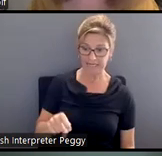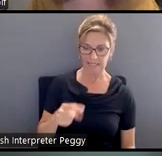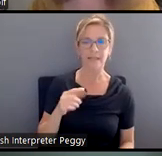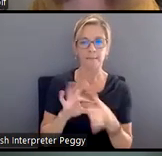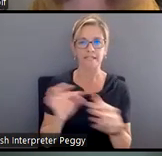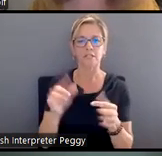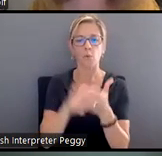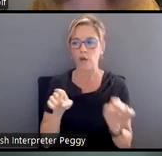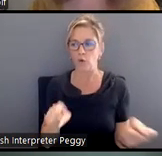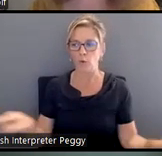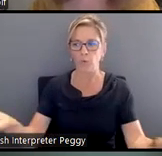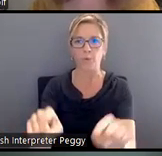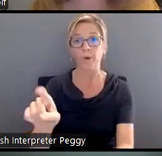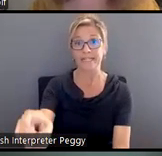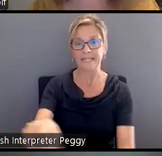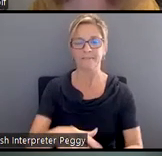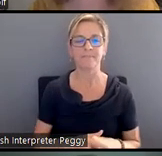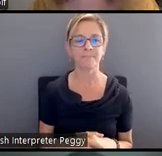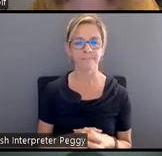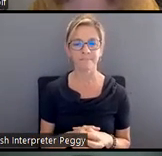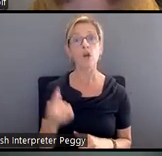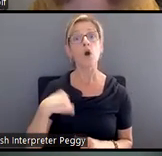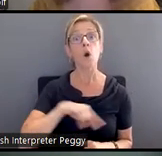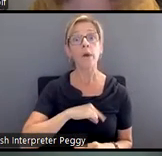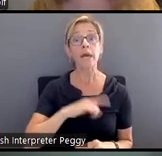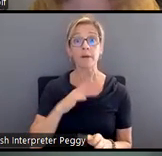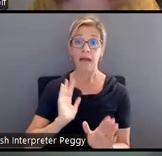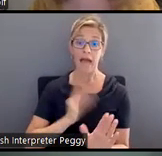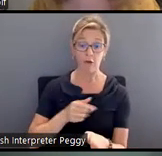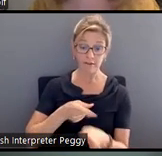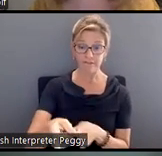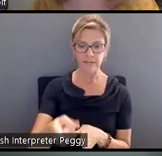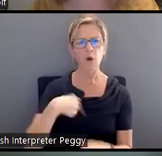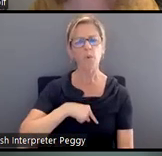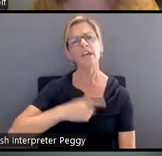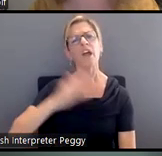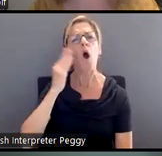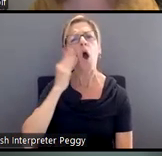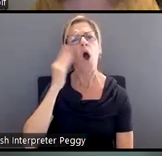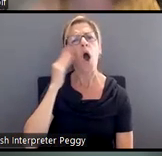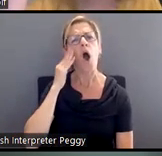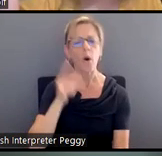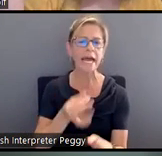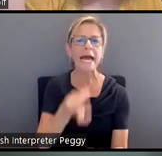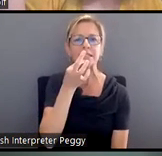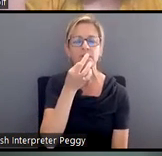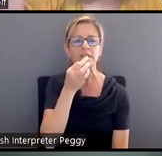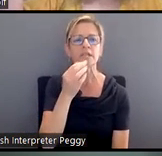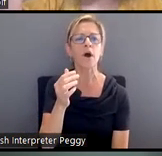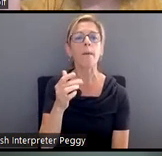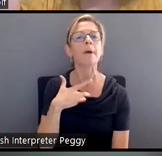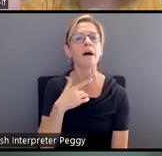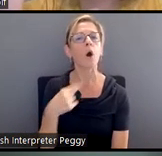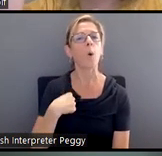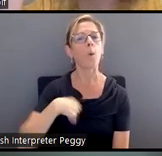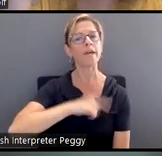Because we are experts in our own field, we often miss steps. We think, oh, everybody knows that, so I'll start up here. We